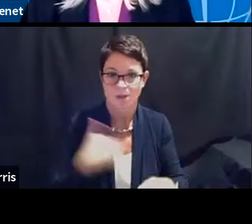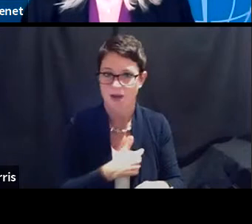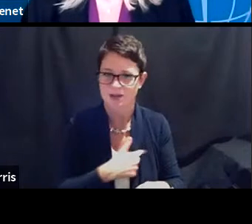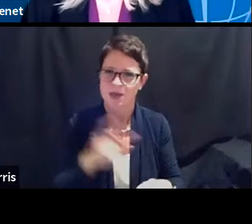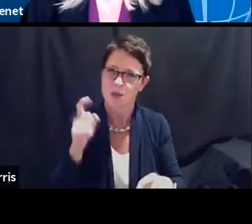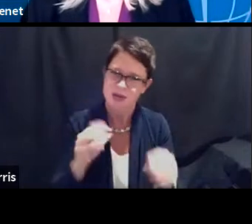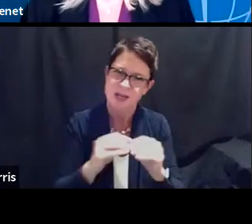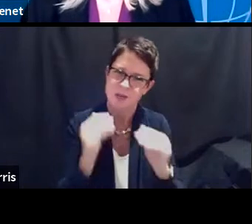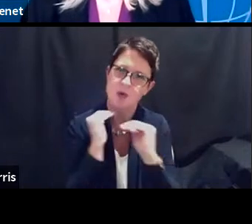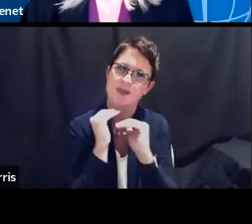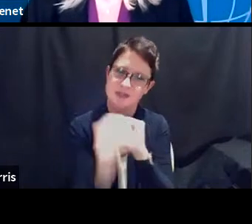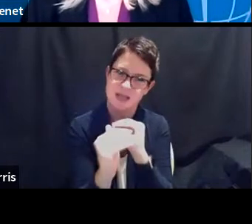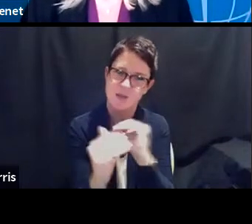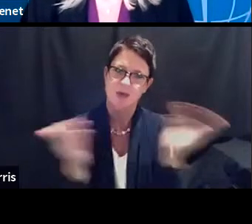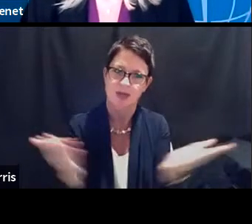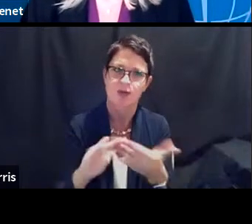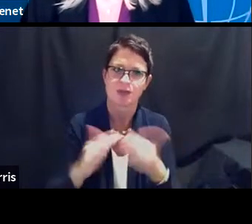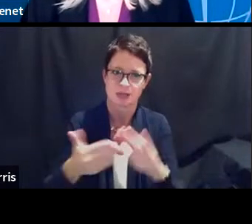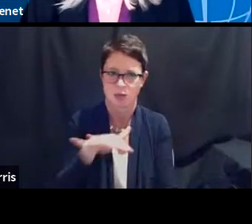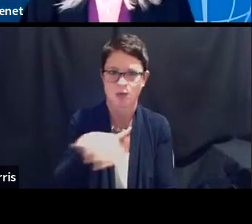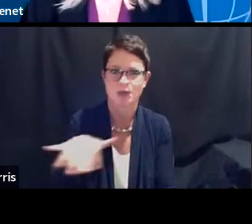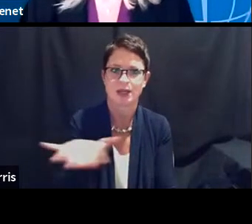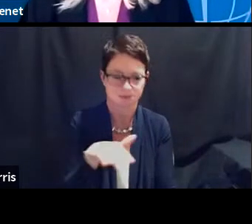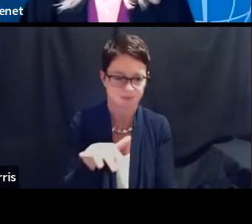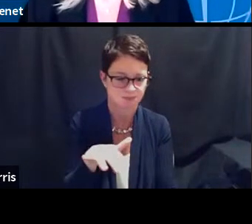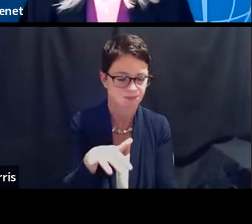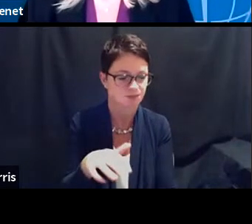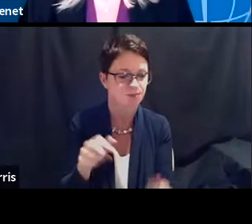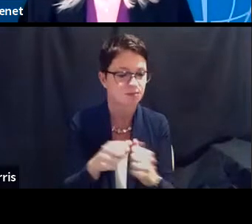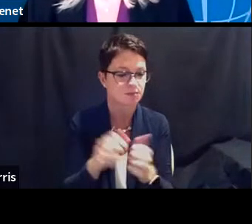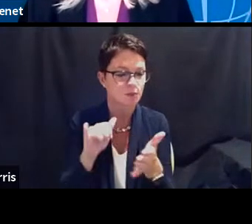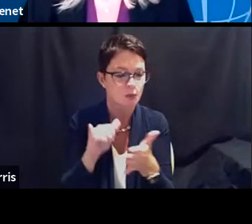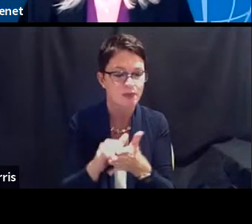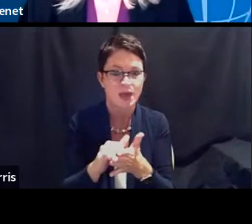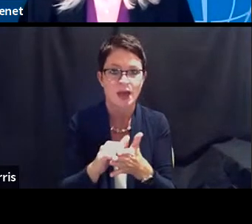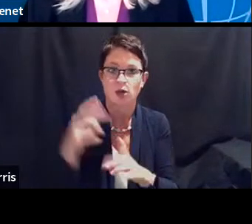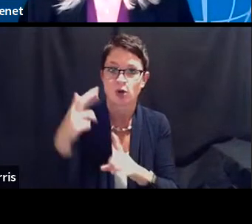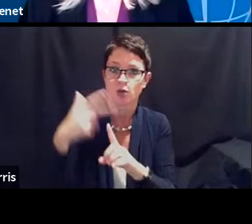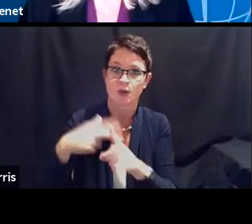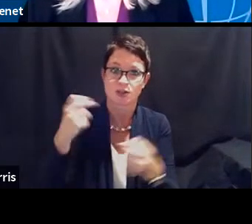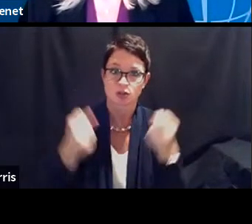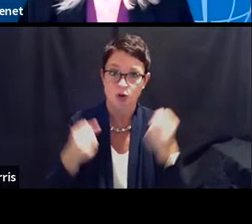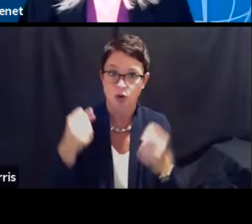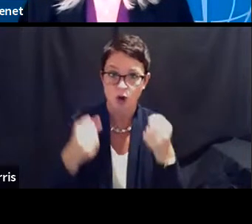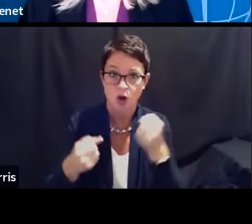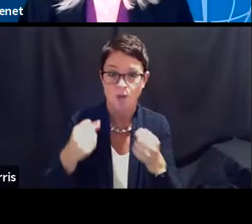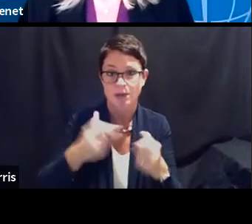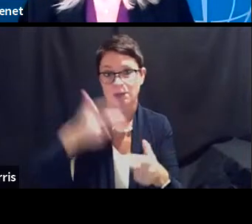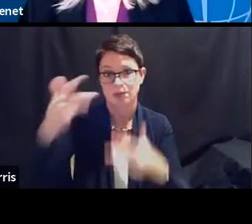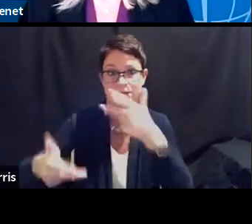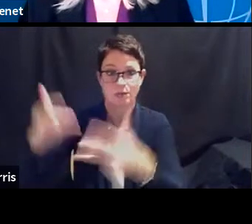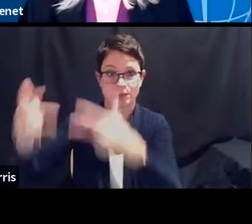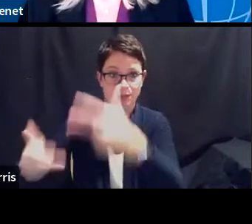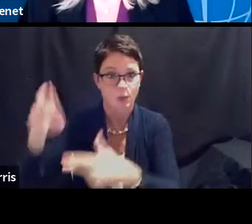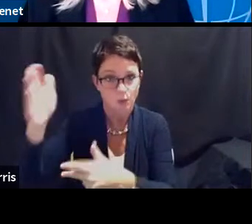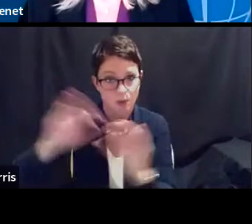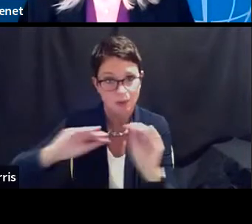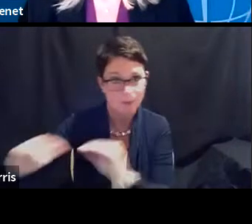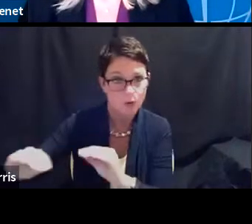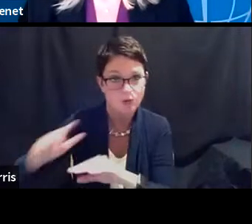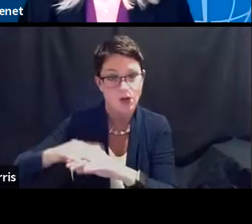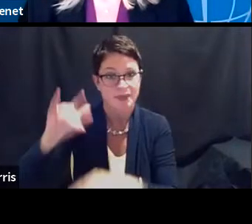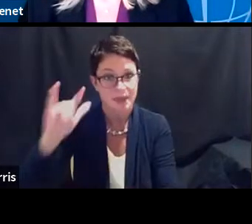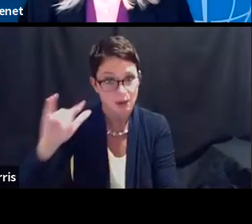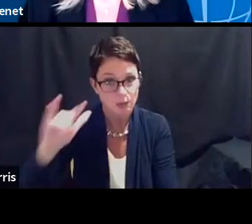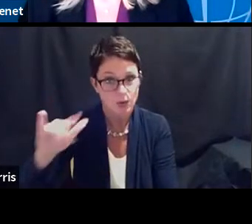little more stabilization in the community. And I think that with the rental cars going maybe on site on the